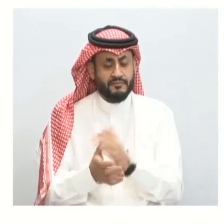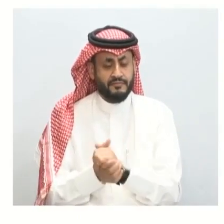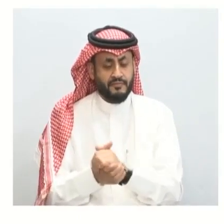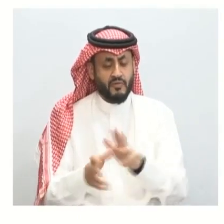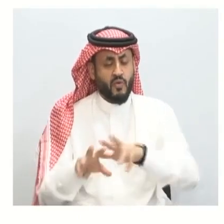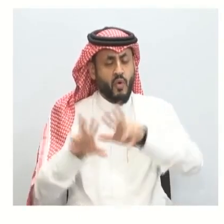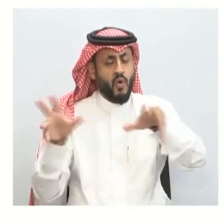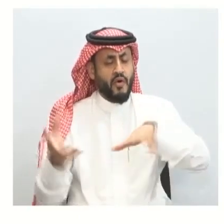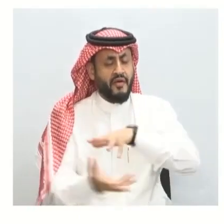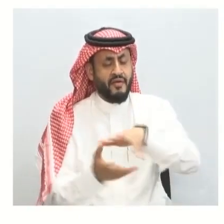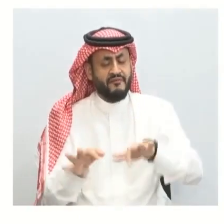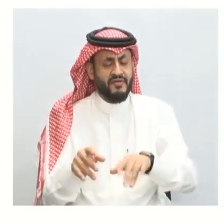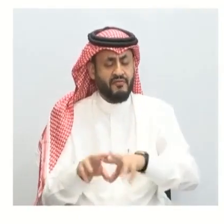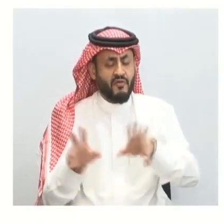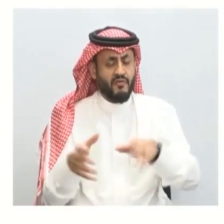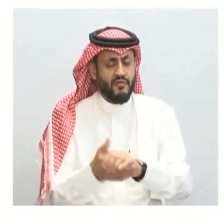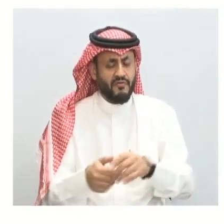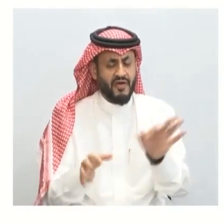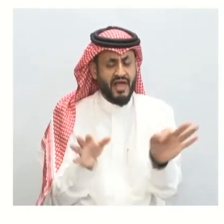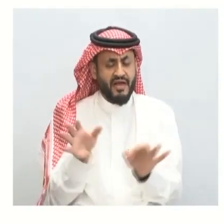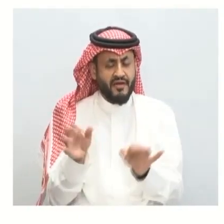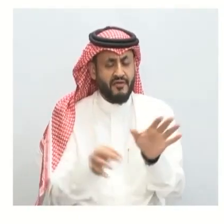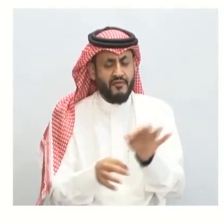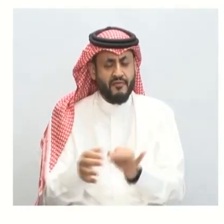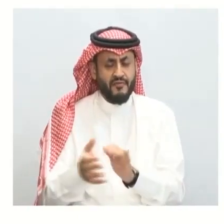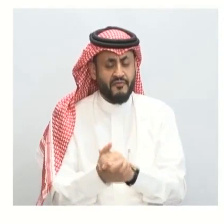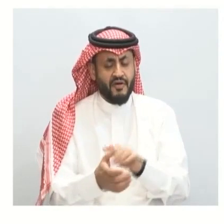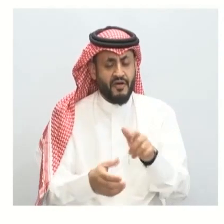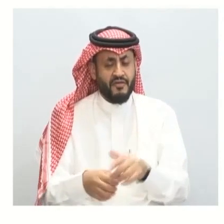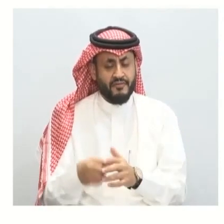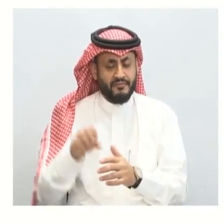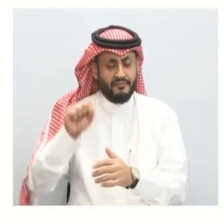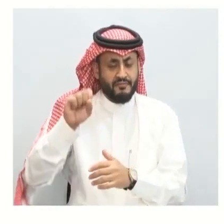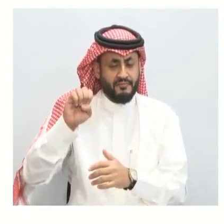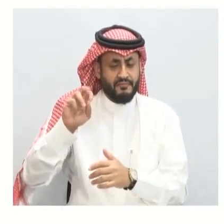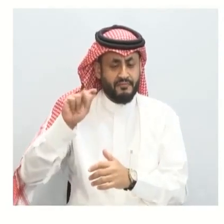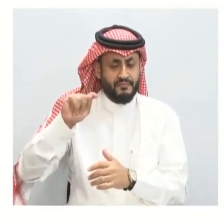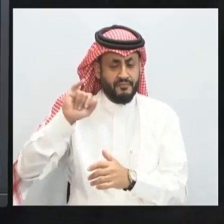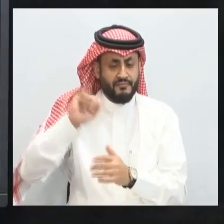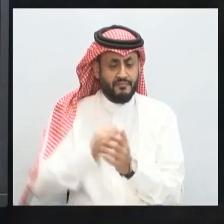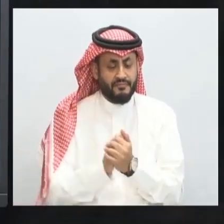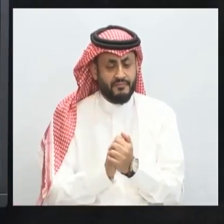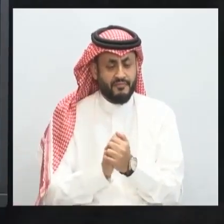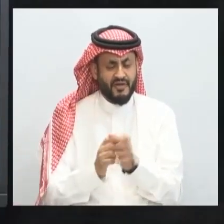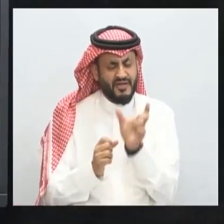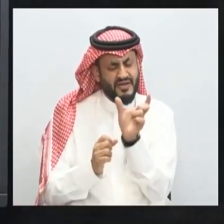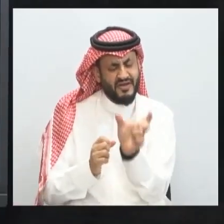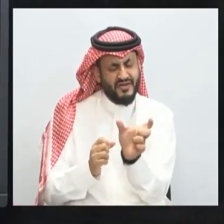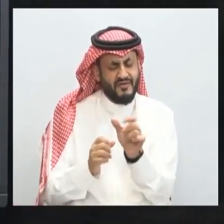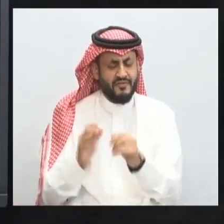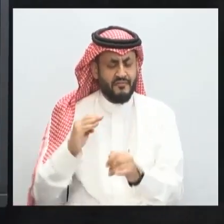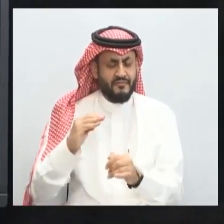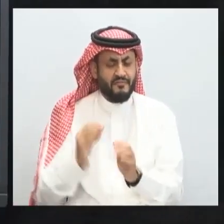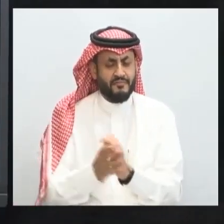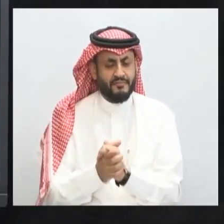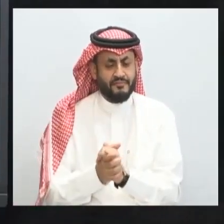used to analyze SETI data. So we have here, we're going to answer in a very short answer, shorter than